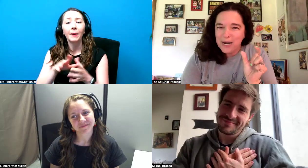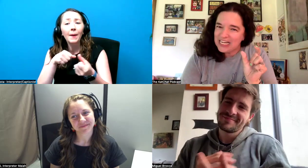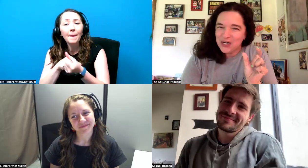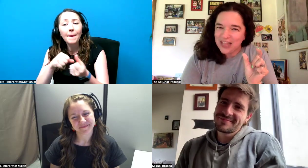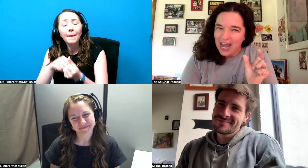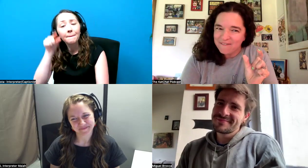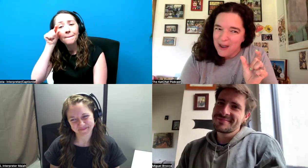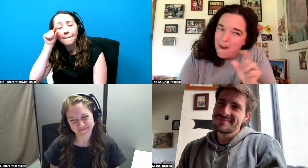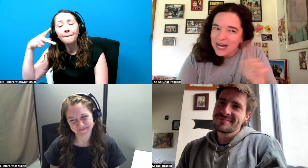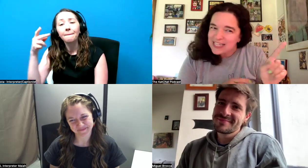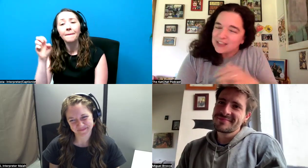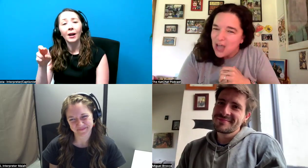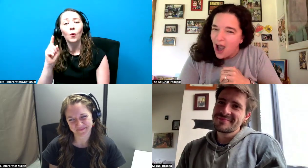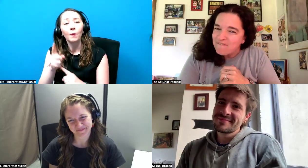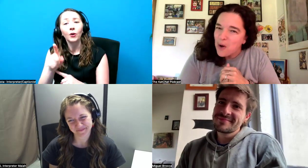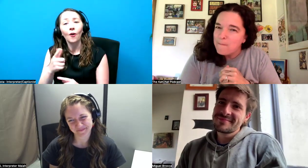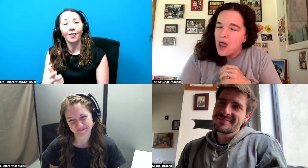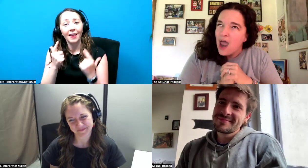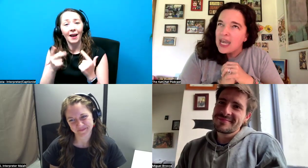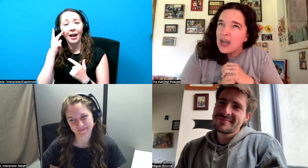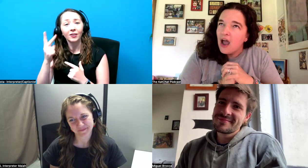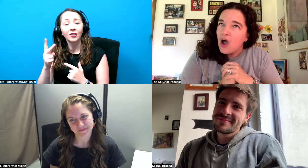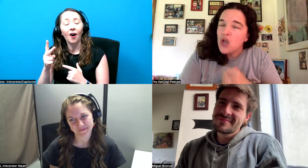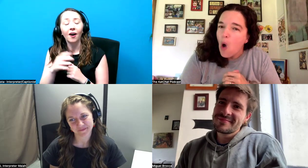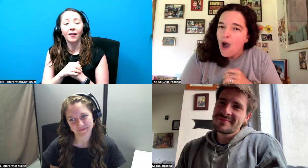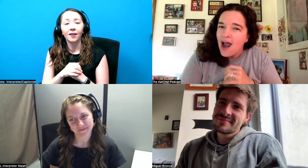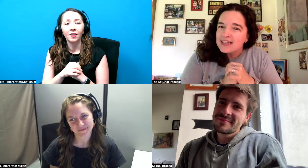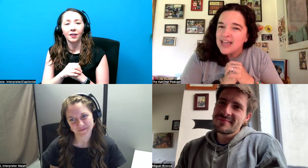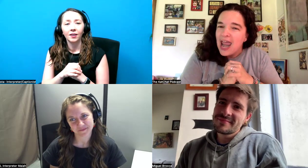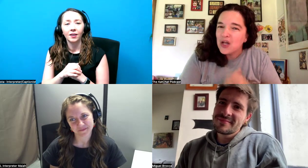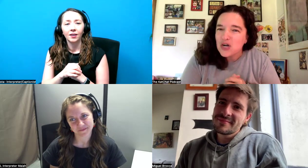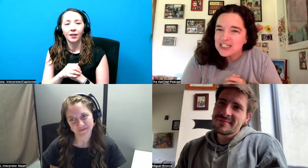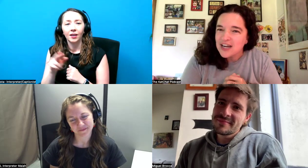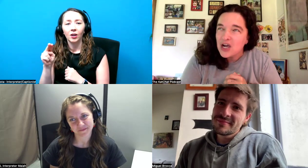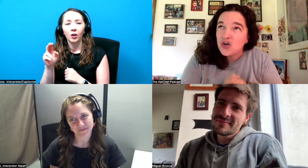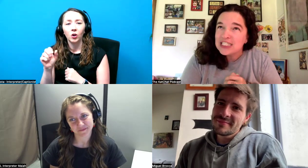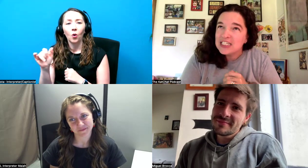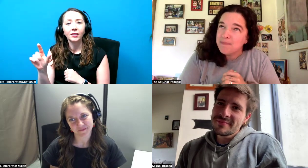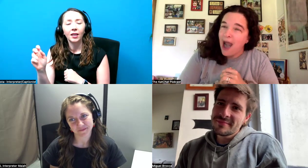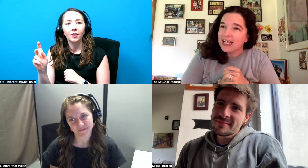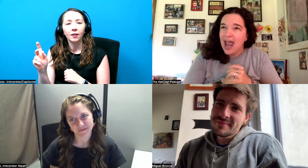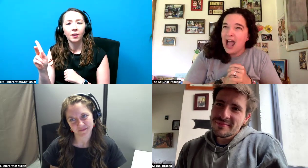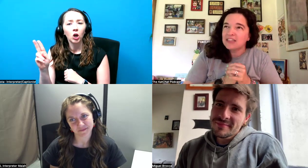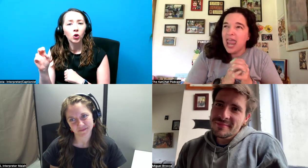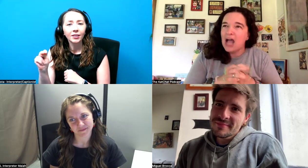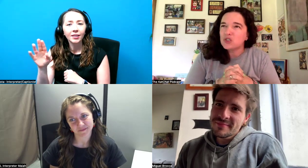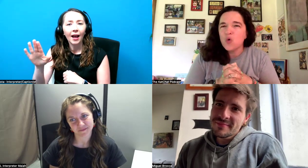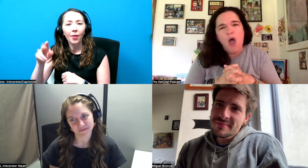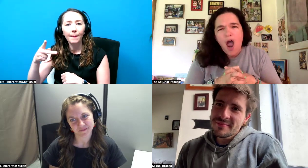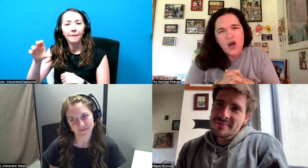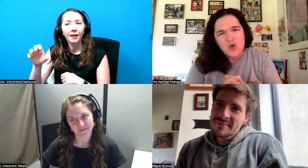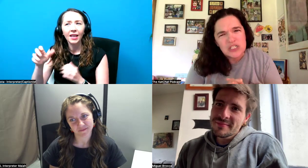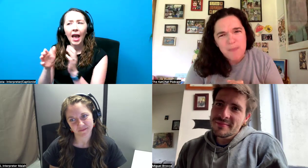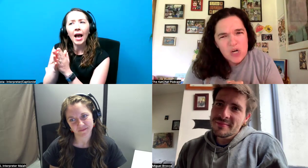a moment in your life. Because I thought from Noah and Kristen podcast, they asked